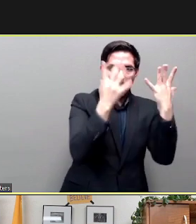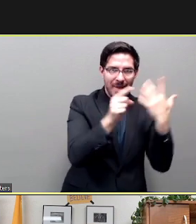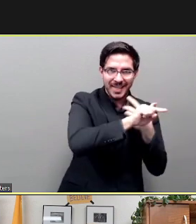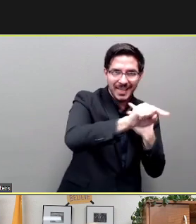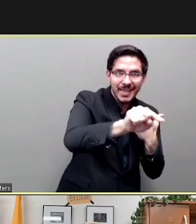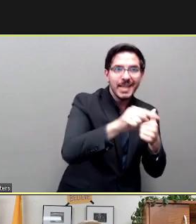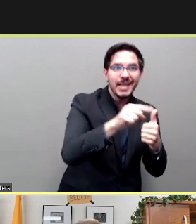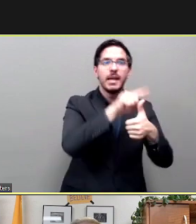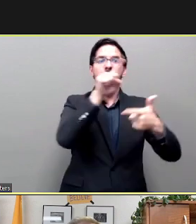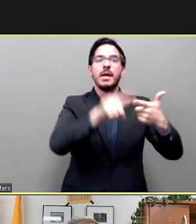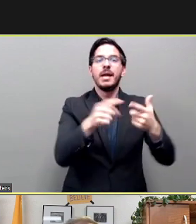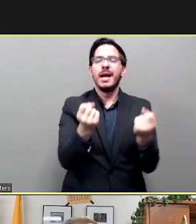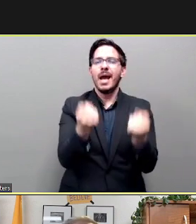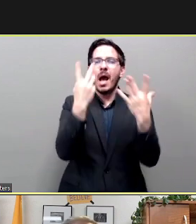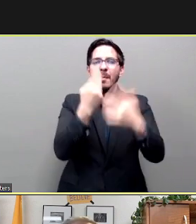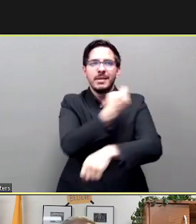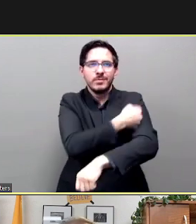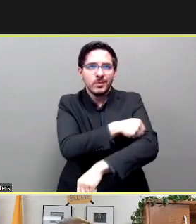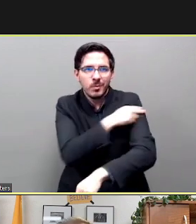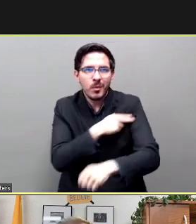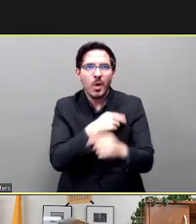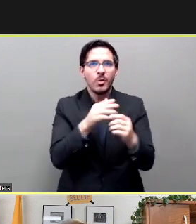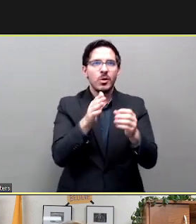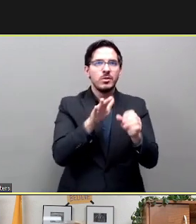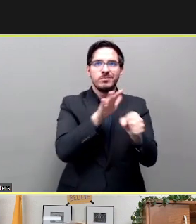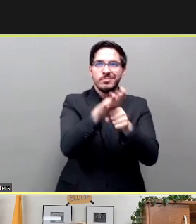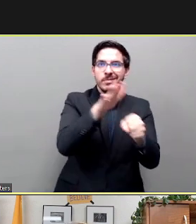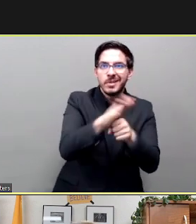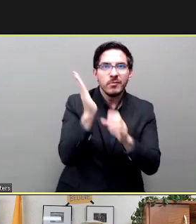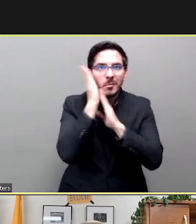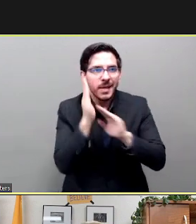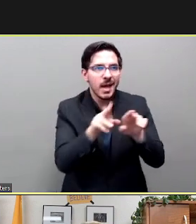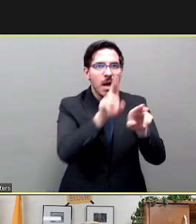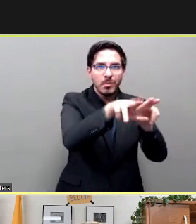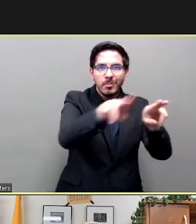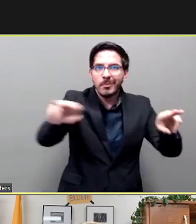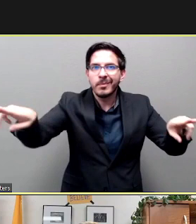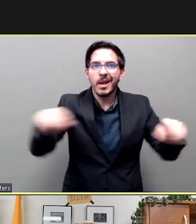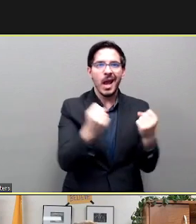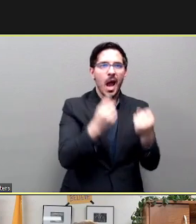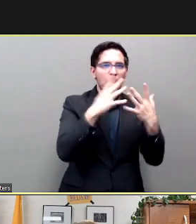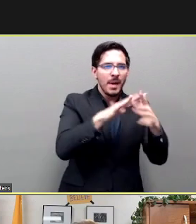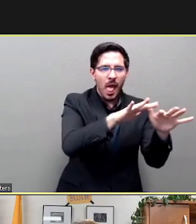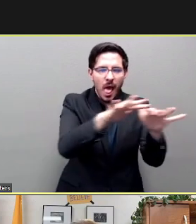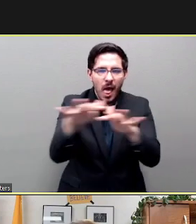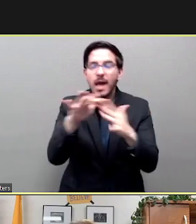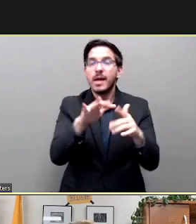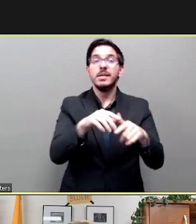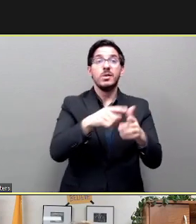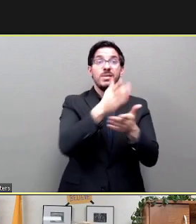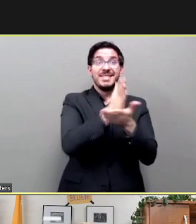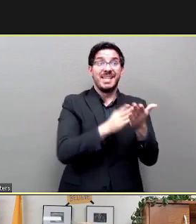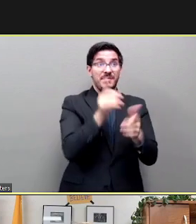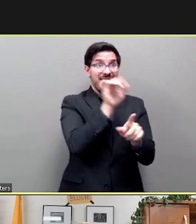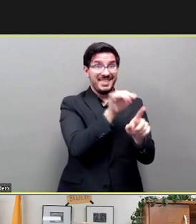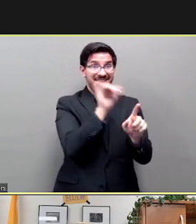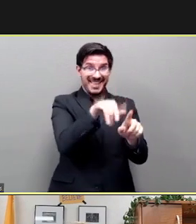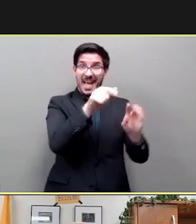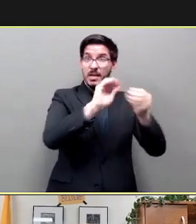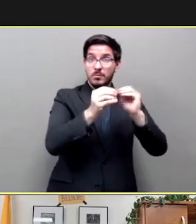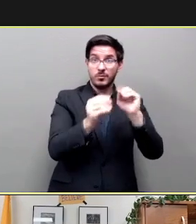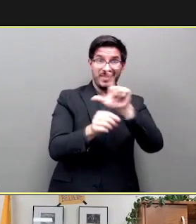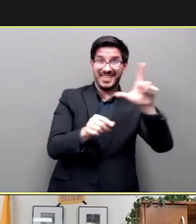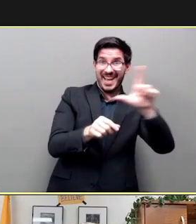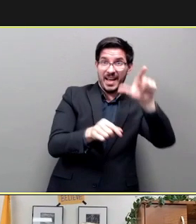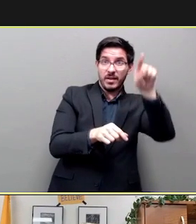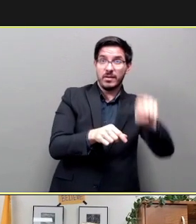and number of beds being taken up by COVID patients. So actually, it doesn't really reflect some of the stress on our hospitals due